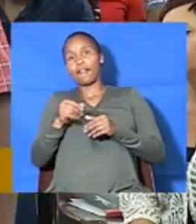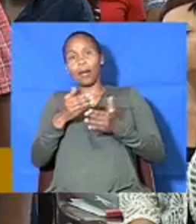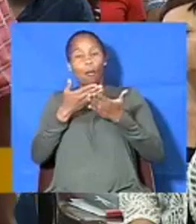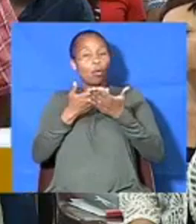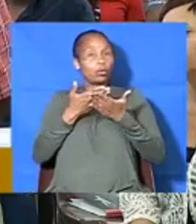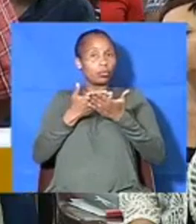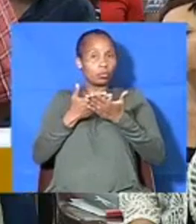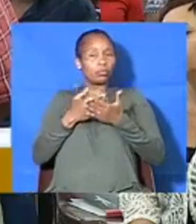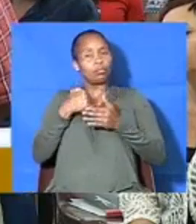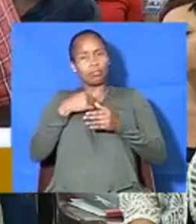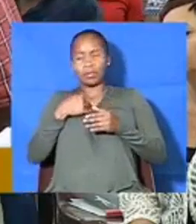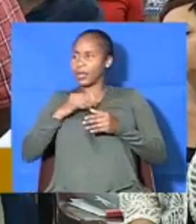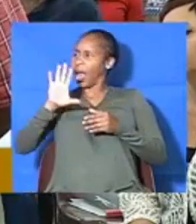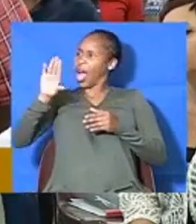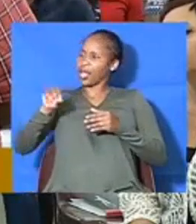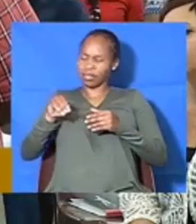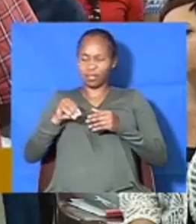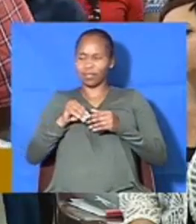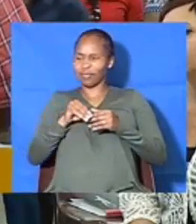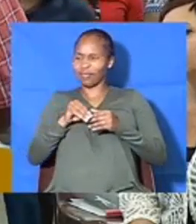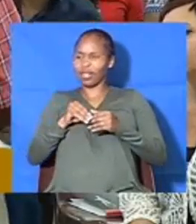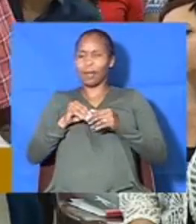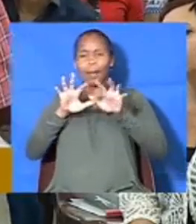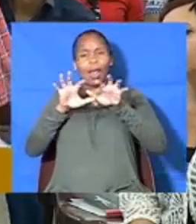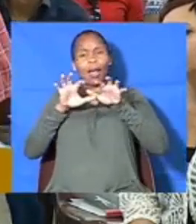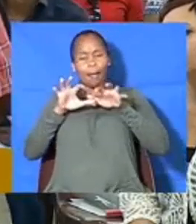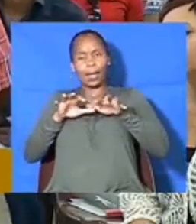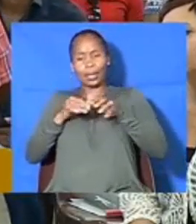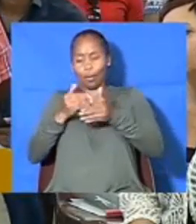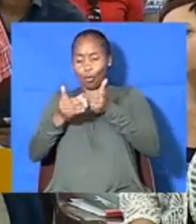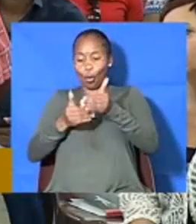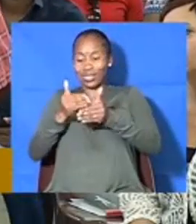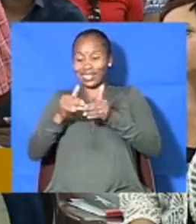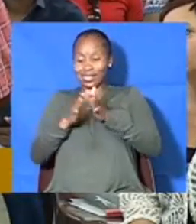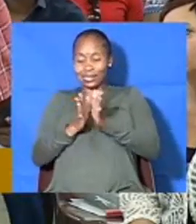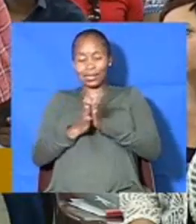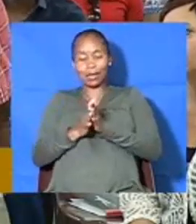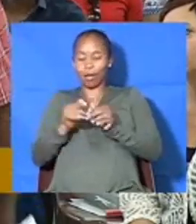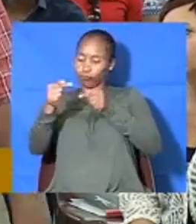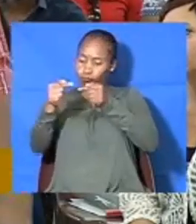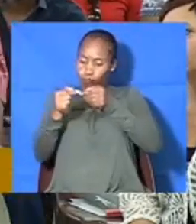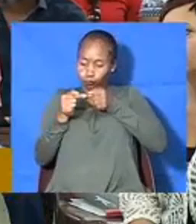Where I met our former leader who passed away, Dr. Nelson Mandela.